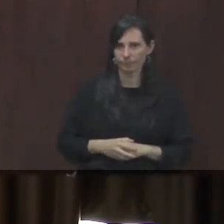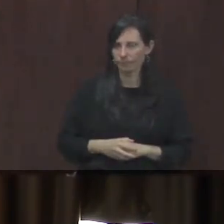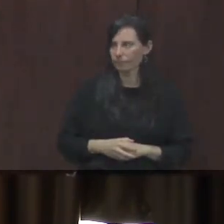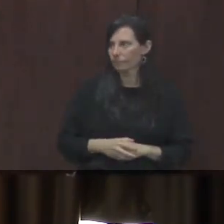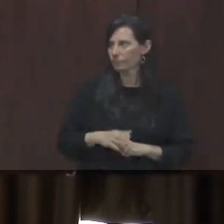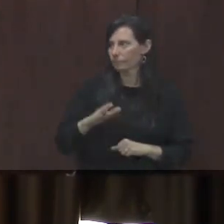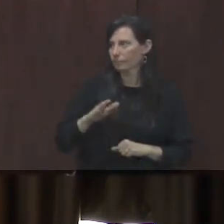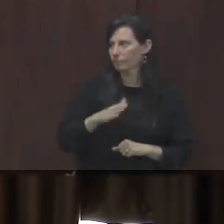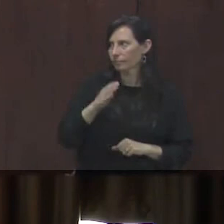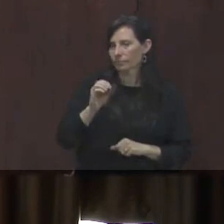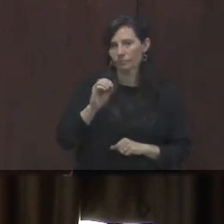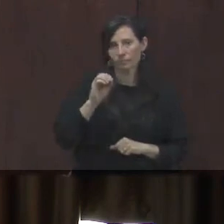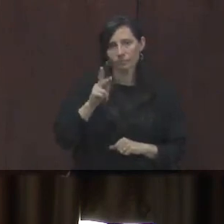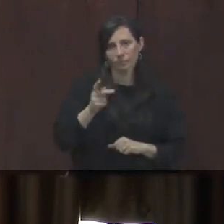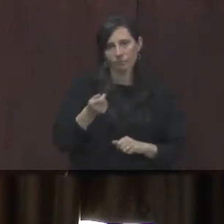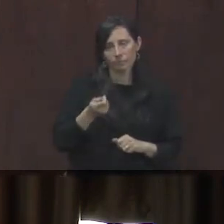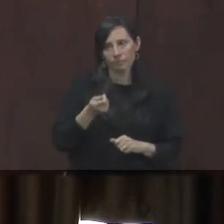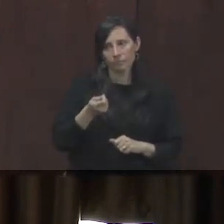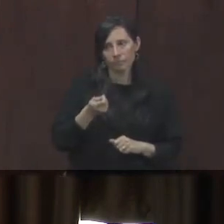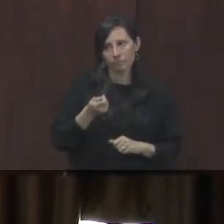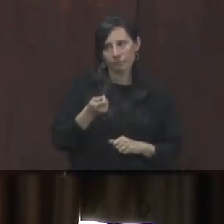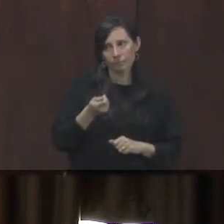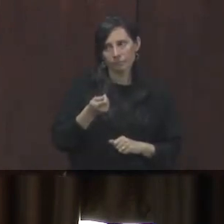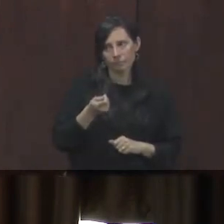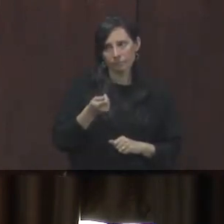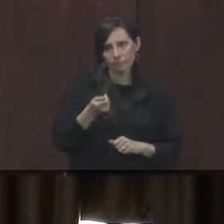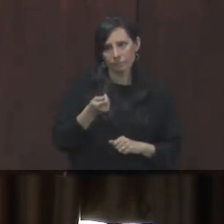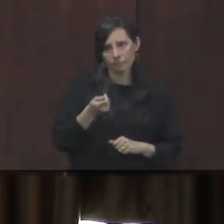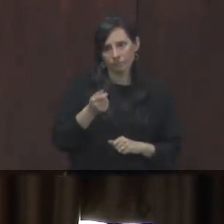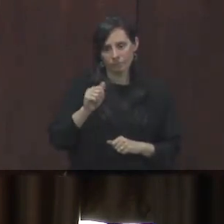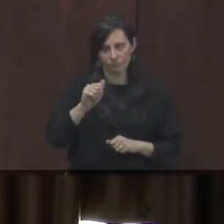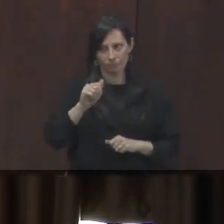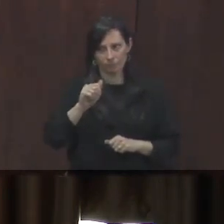there any other items on this agenda item? And I